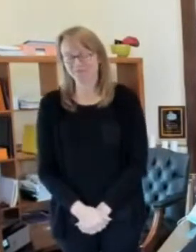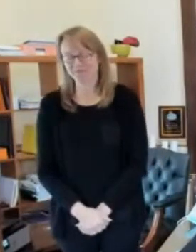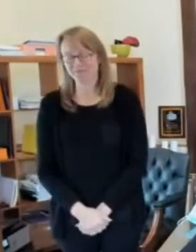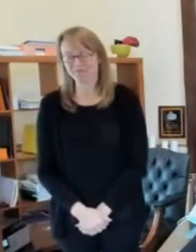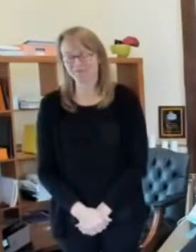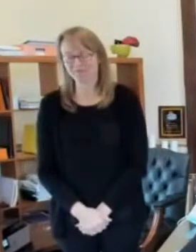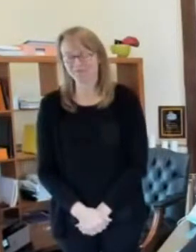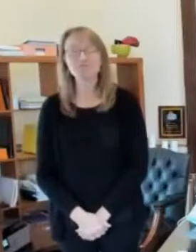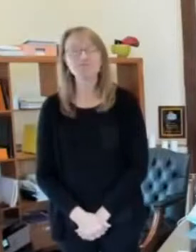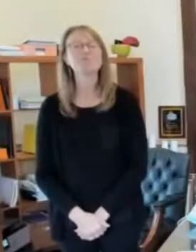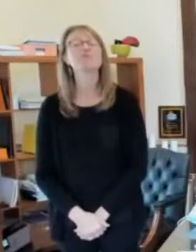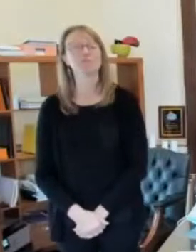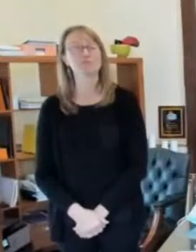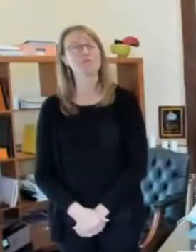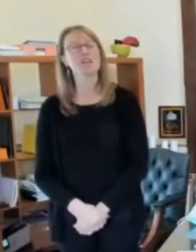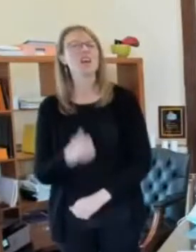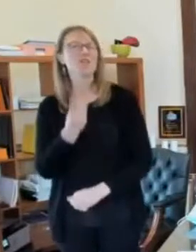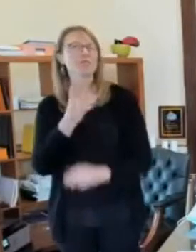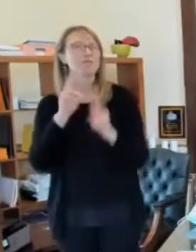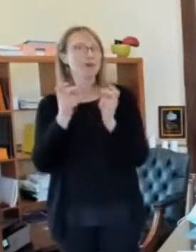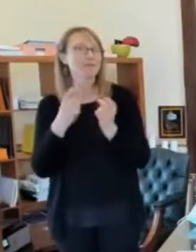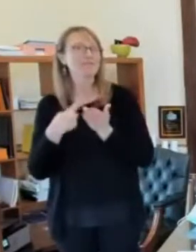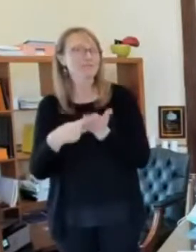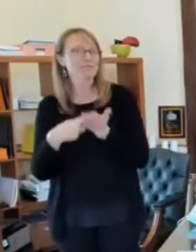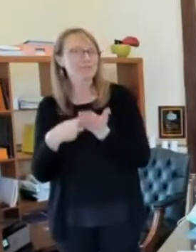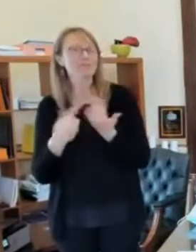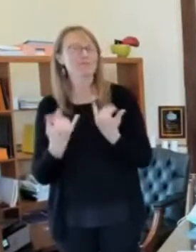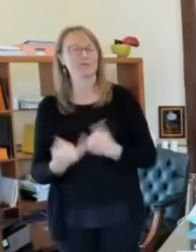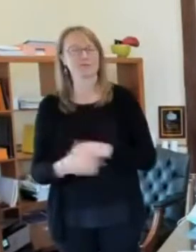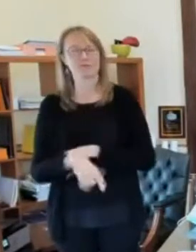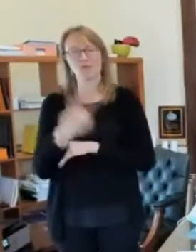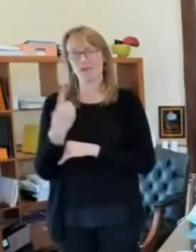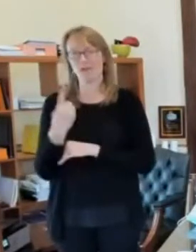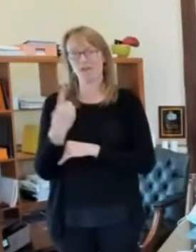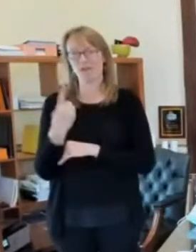about the COVID numbers. We're going to talk about